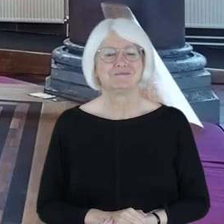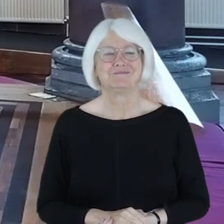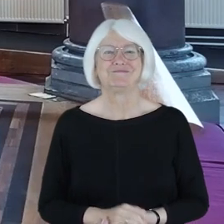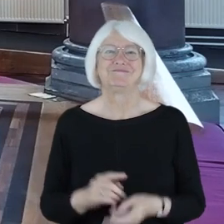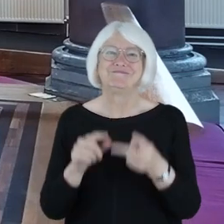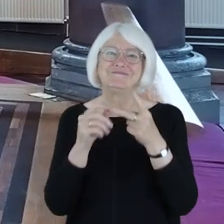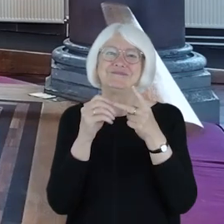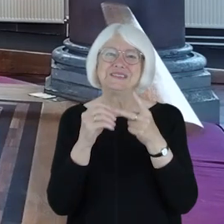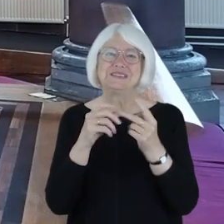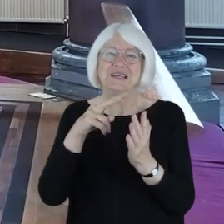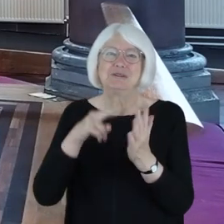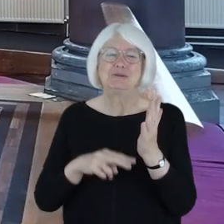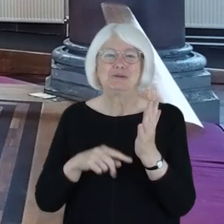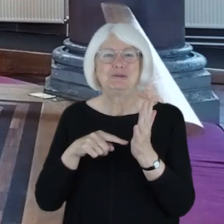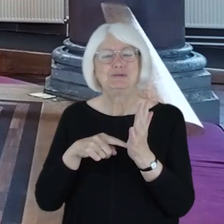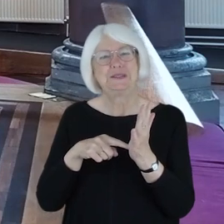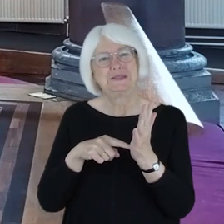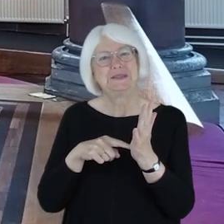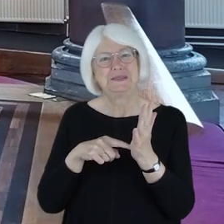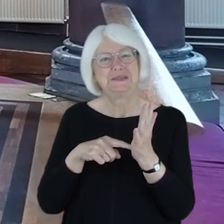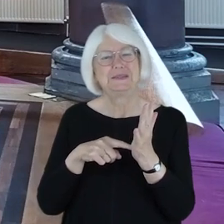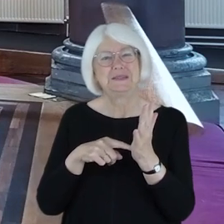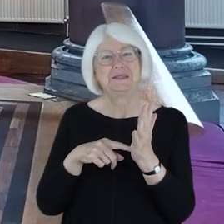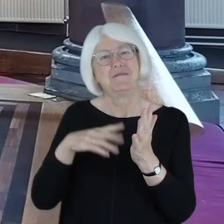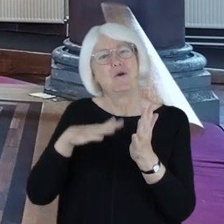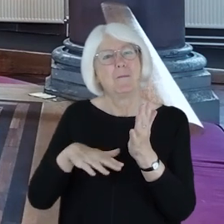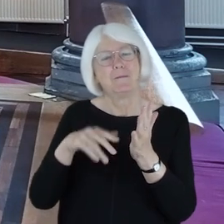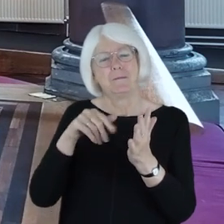The second reading is from the letter of Paul to the Colossians.